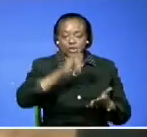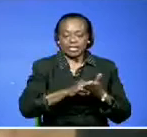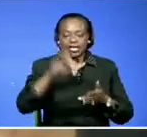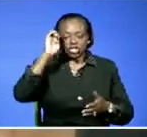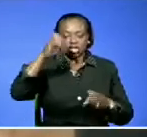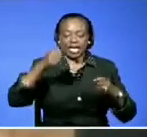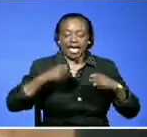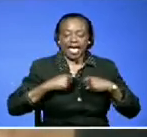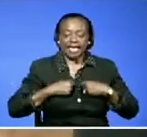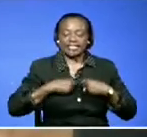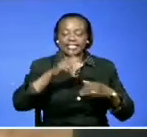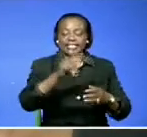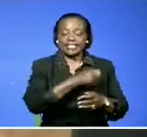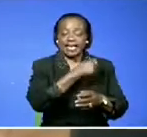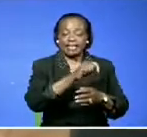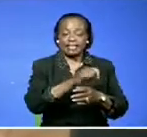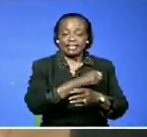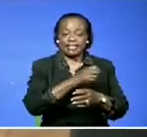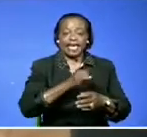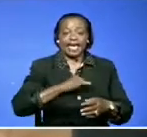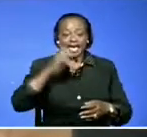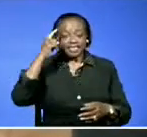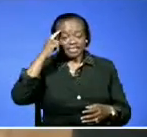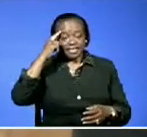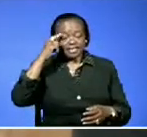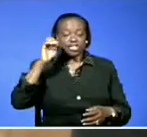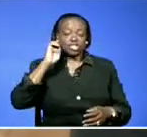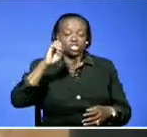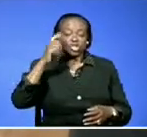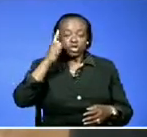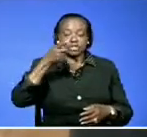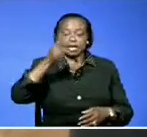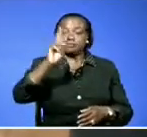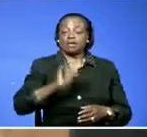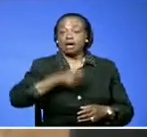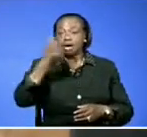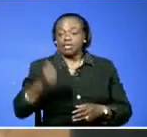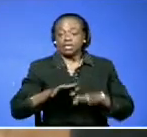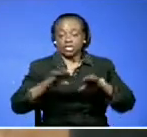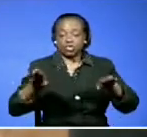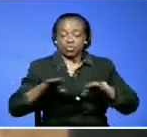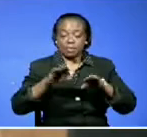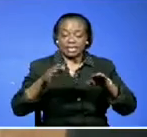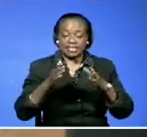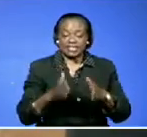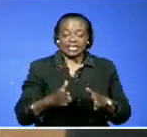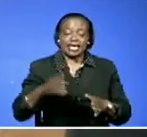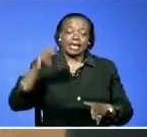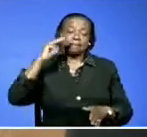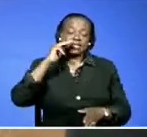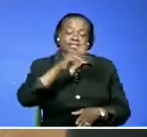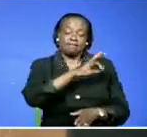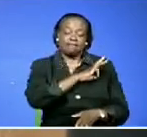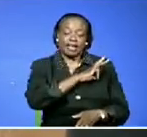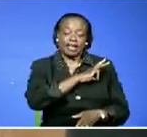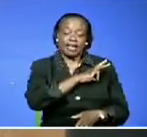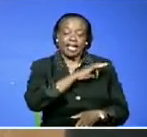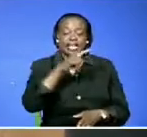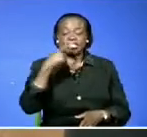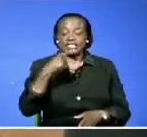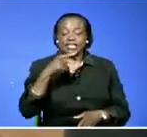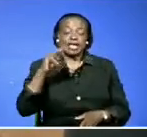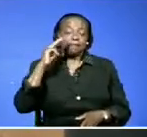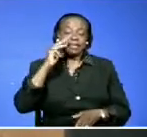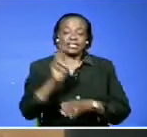talent, and I think it's based on the fact that she looks up to other swimmers, Missy Franklin in particular, and she realized that Missy